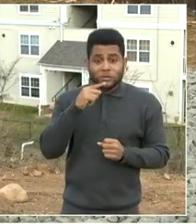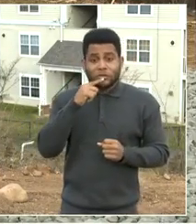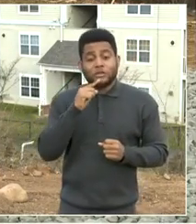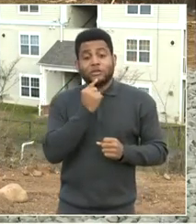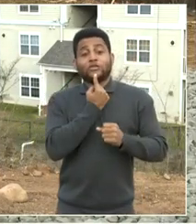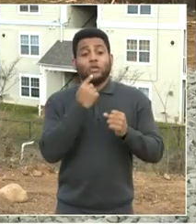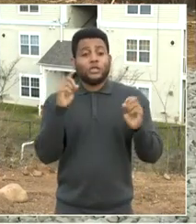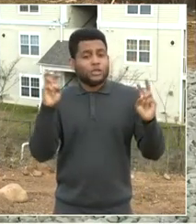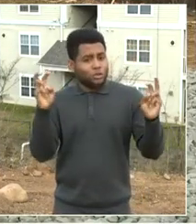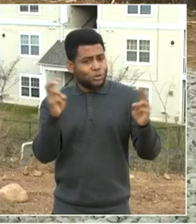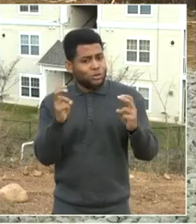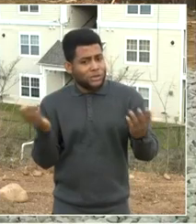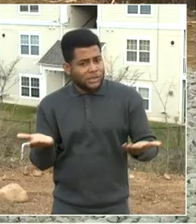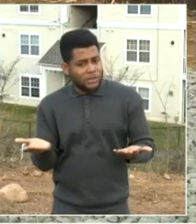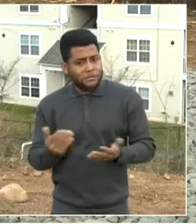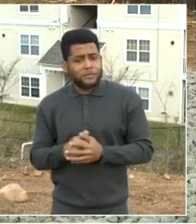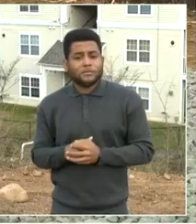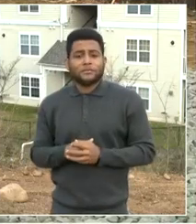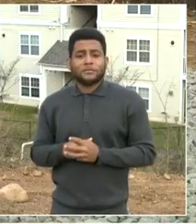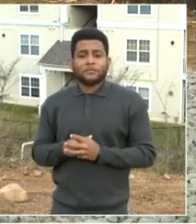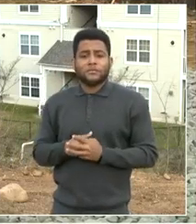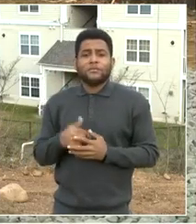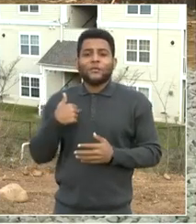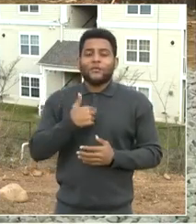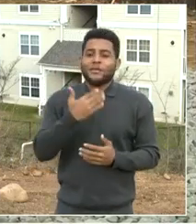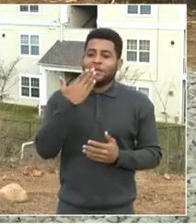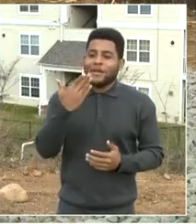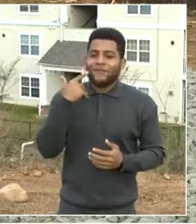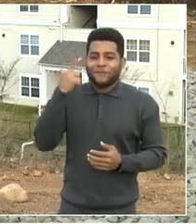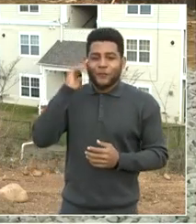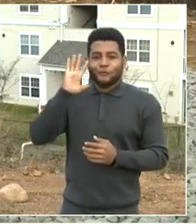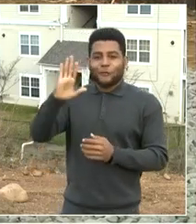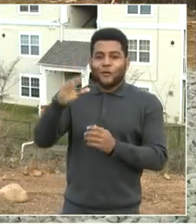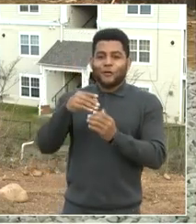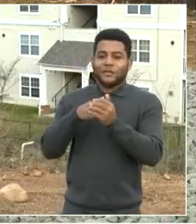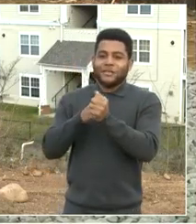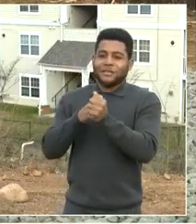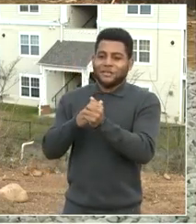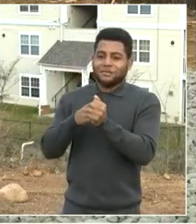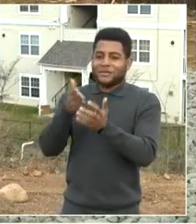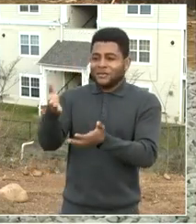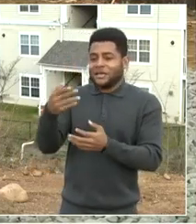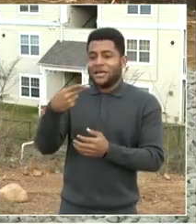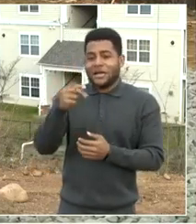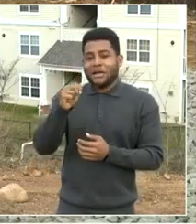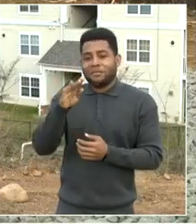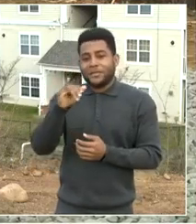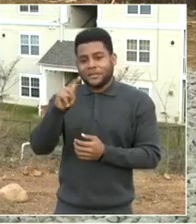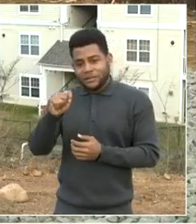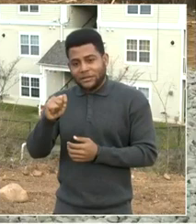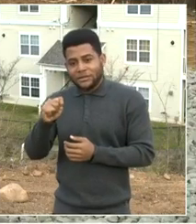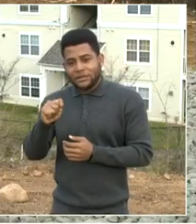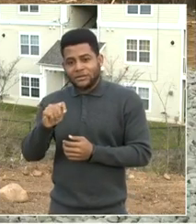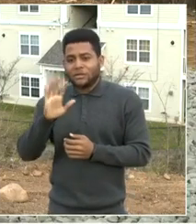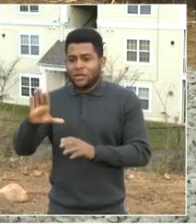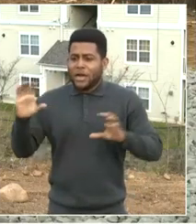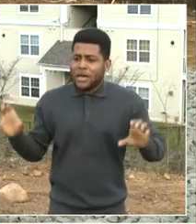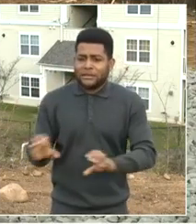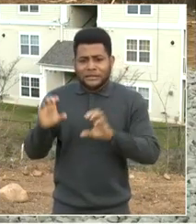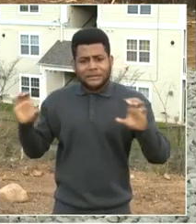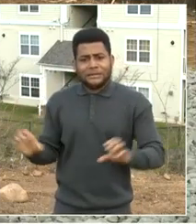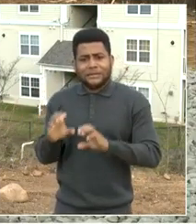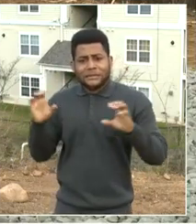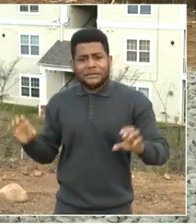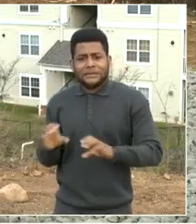your leadership at Habitat and for all that Habitat does. And I also want to thank you for your leadership in leading the Housing